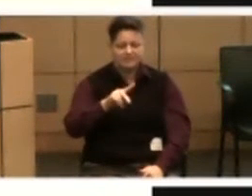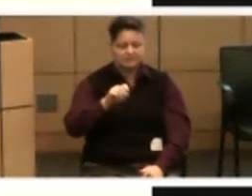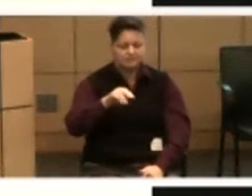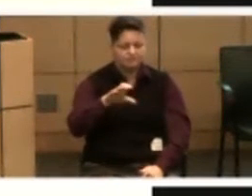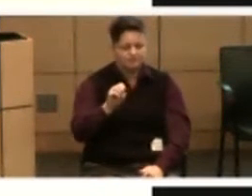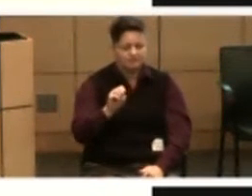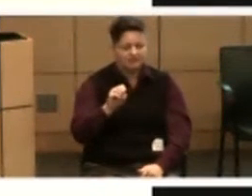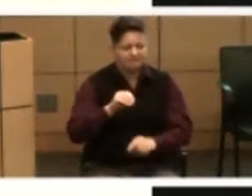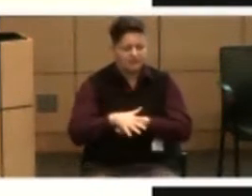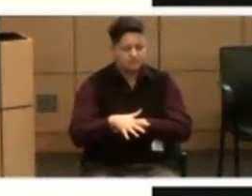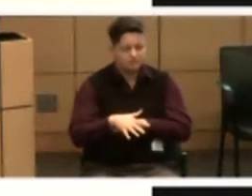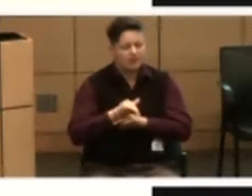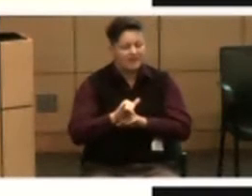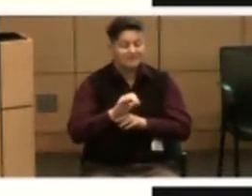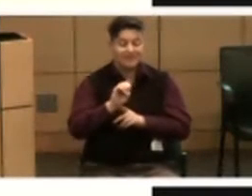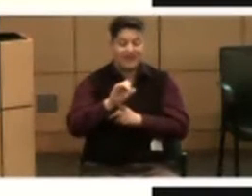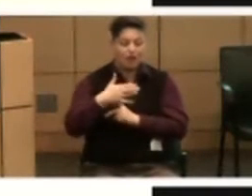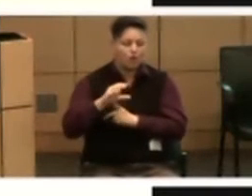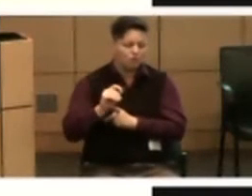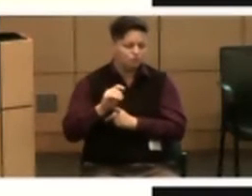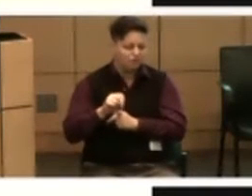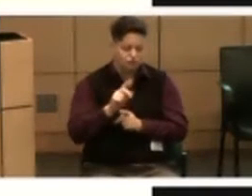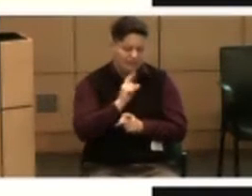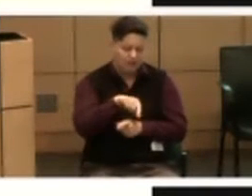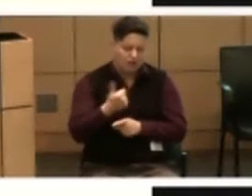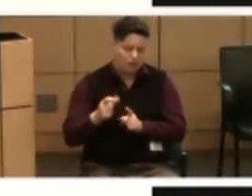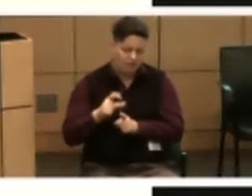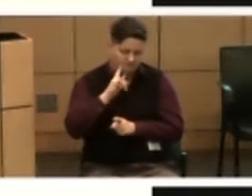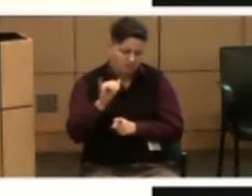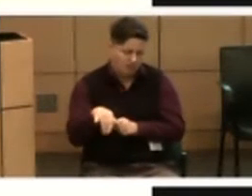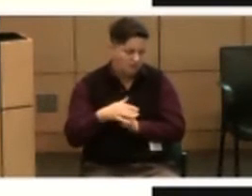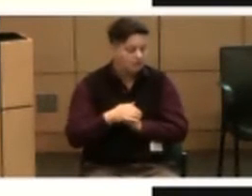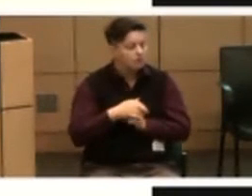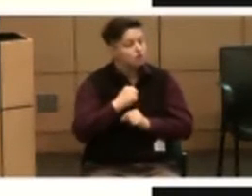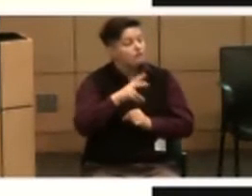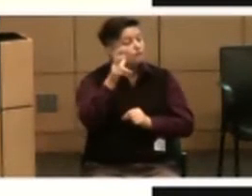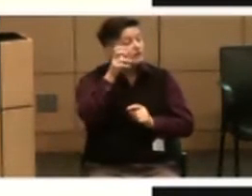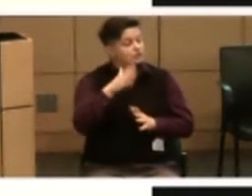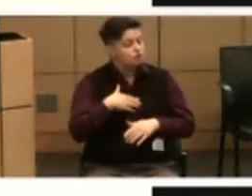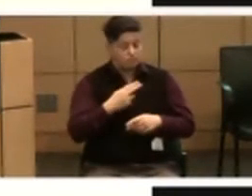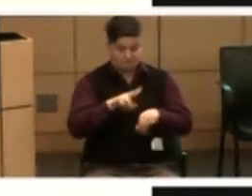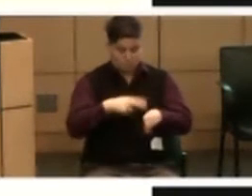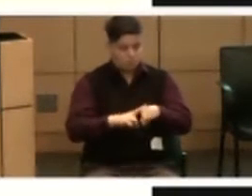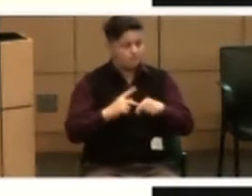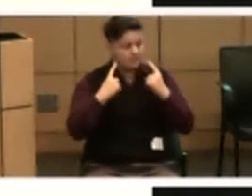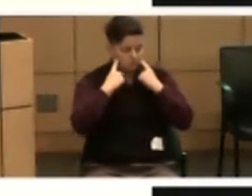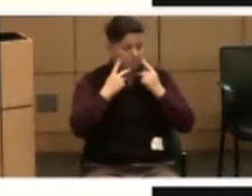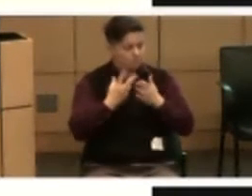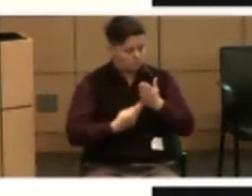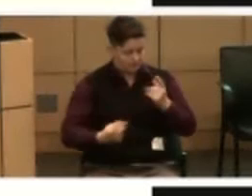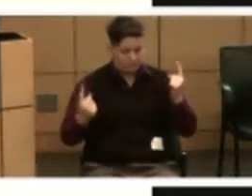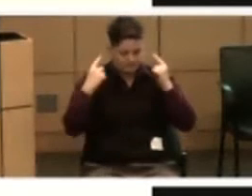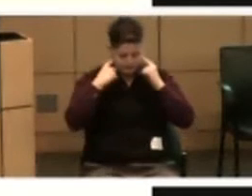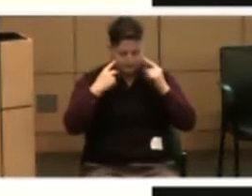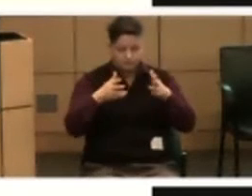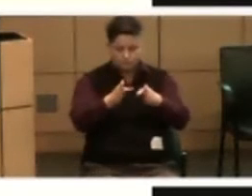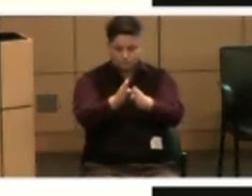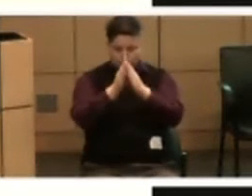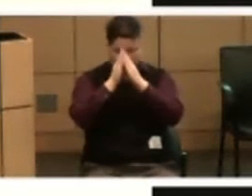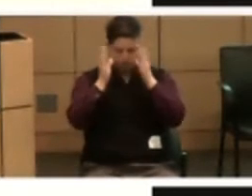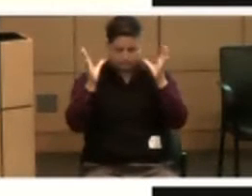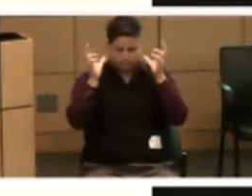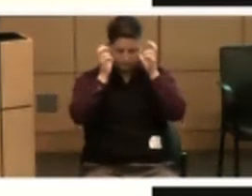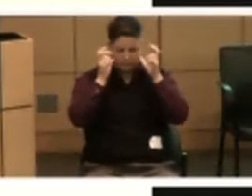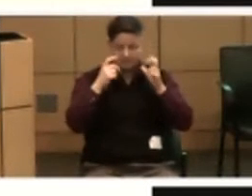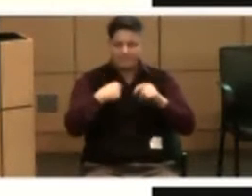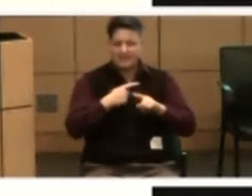what that means is that for listeners with normal hearing in both ears, when you receive sounds that are reflecting